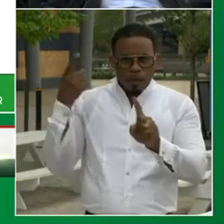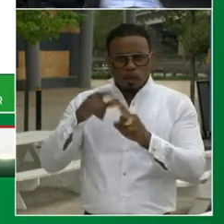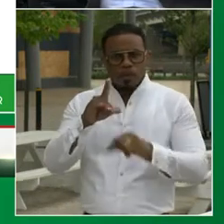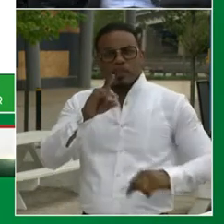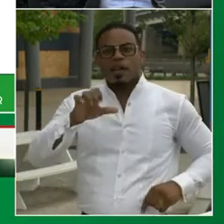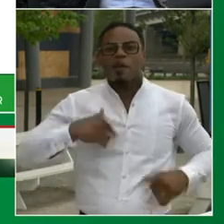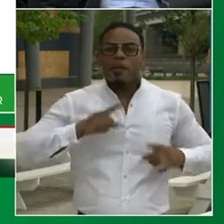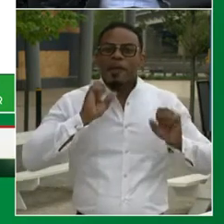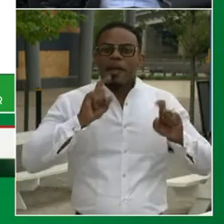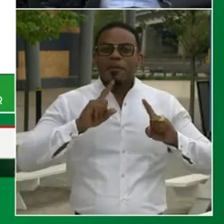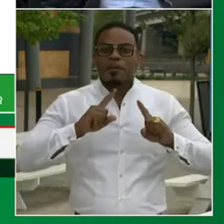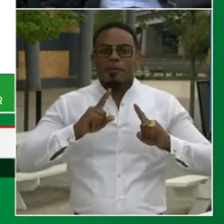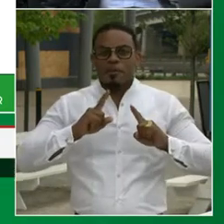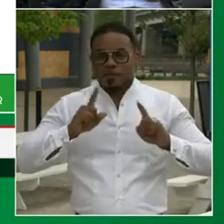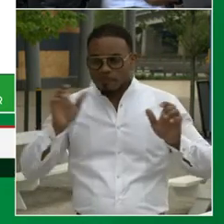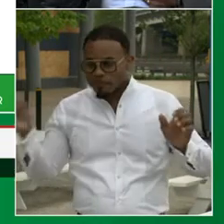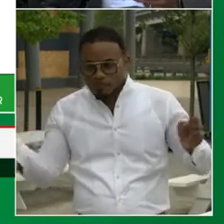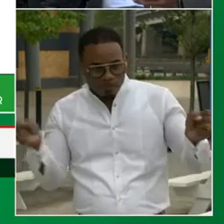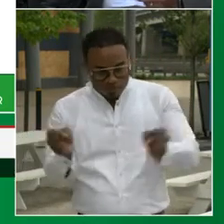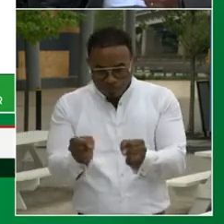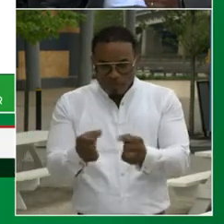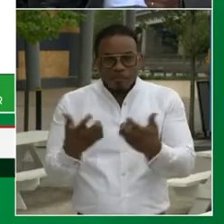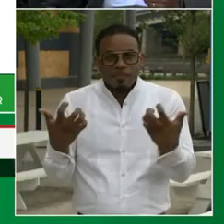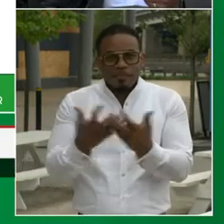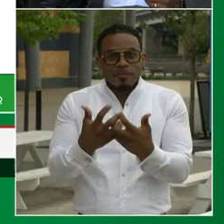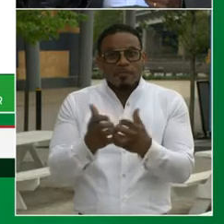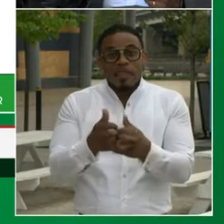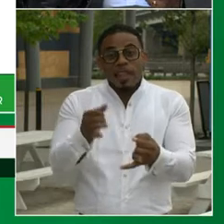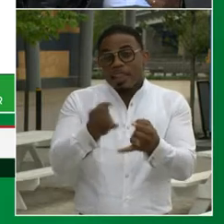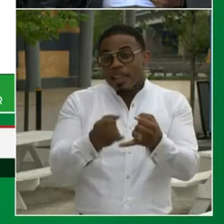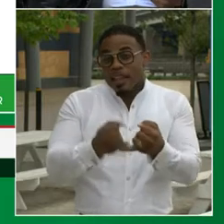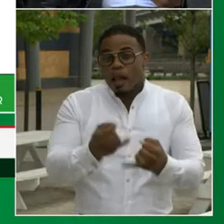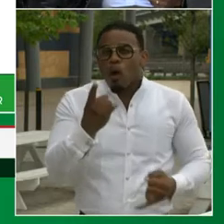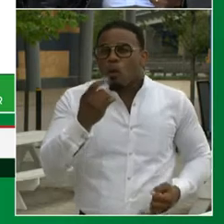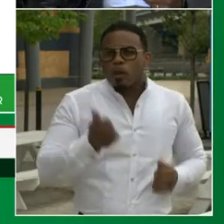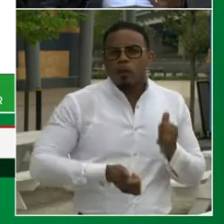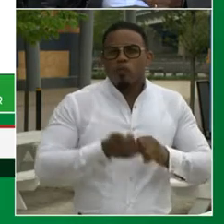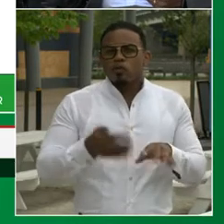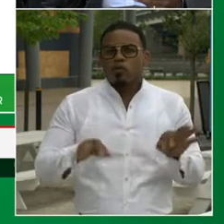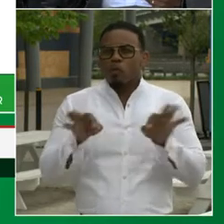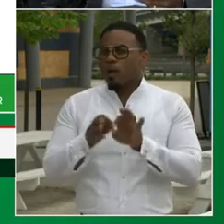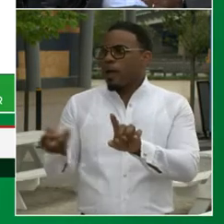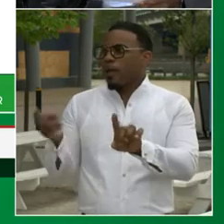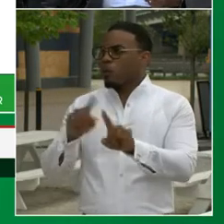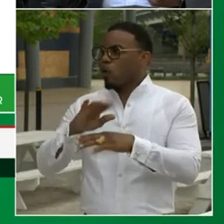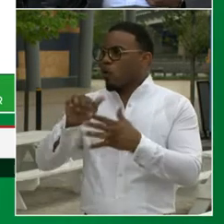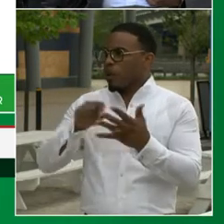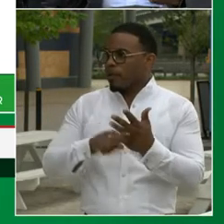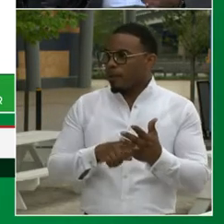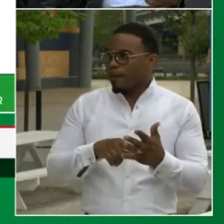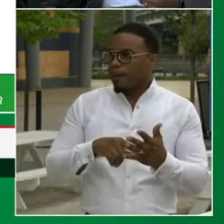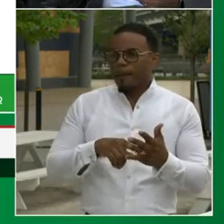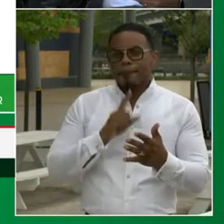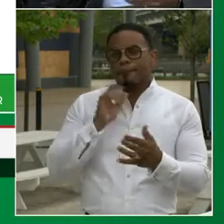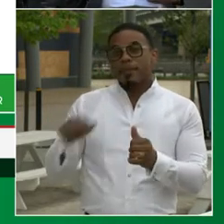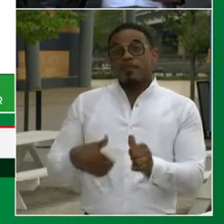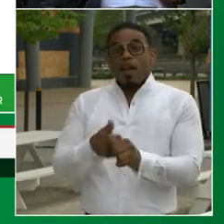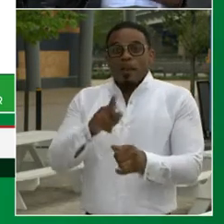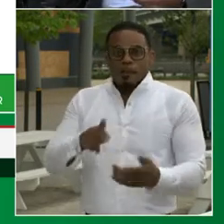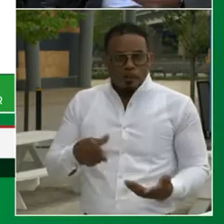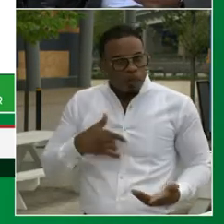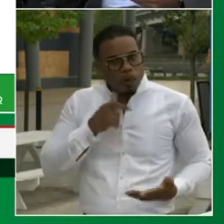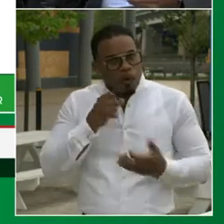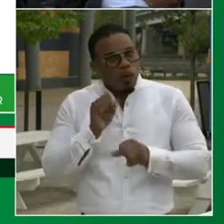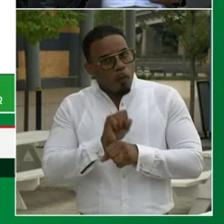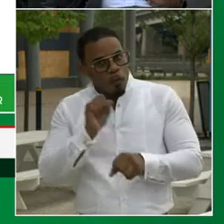DC, we'll be able to actually pair them with them as well. The last, one of the most important aspects to all of this is the follow-up. So we're